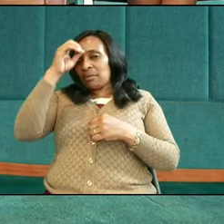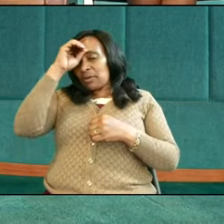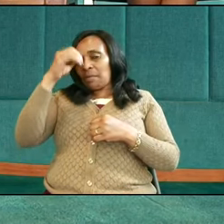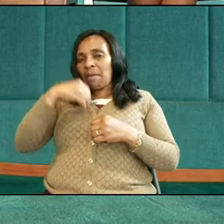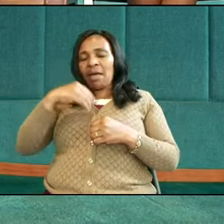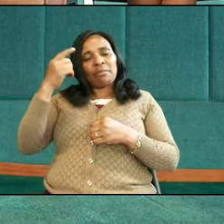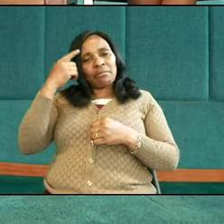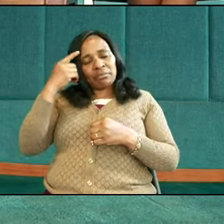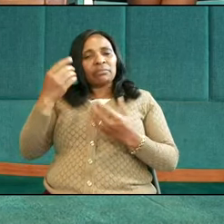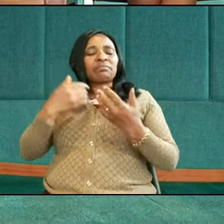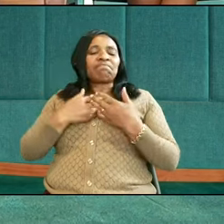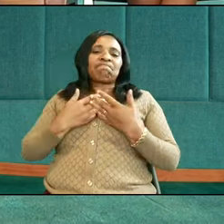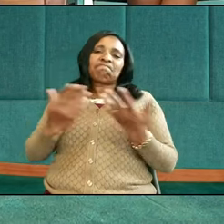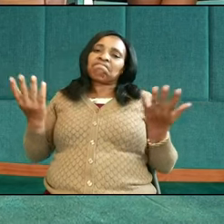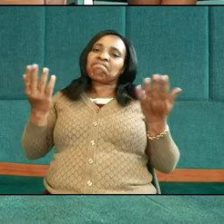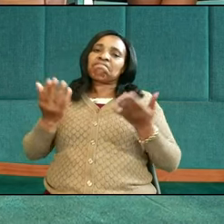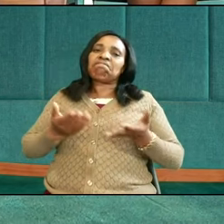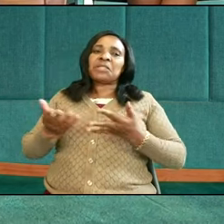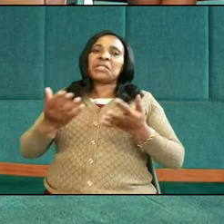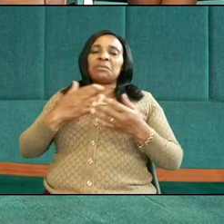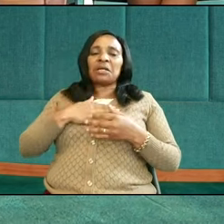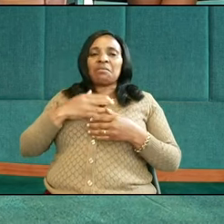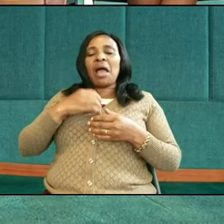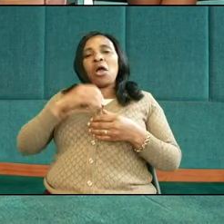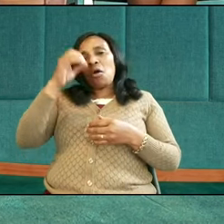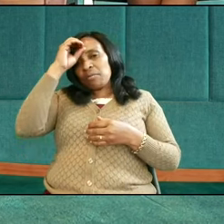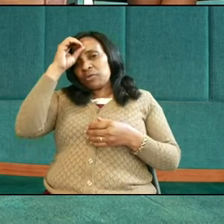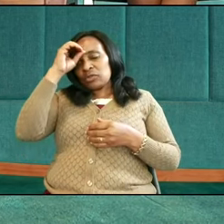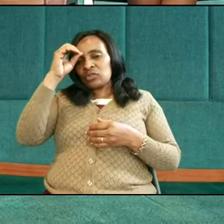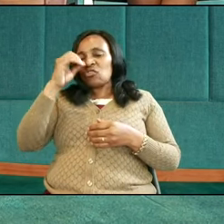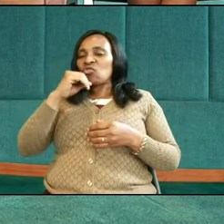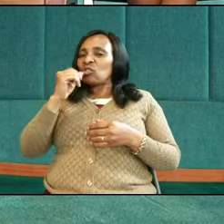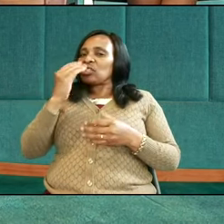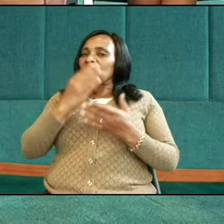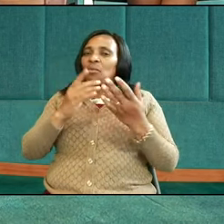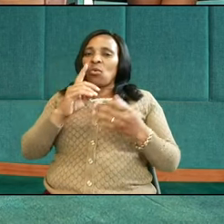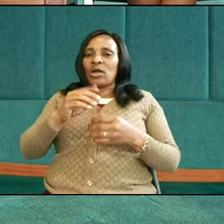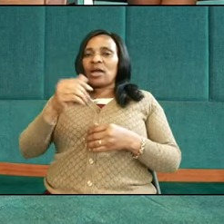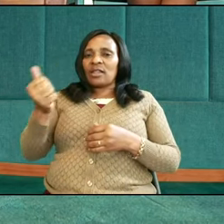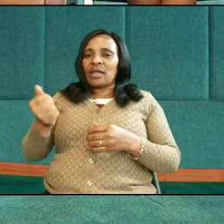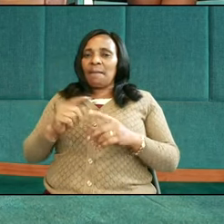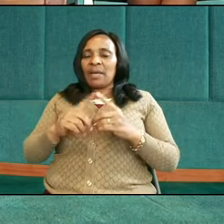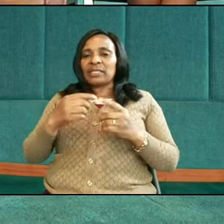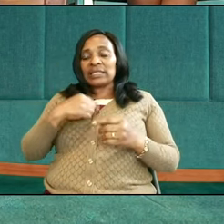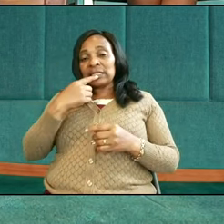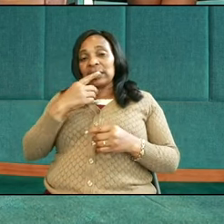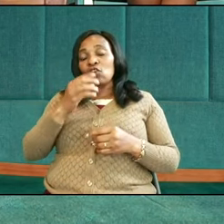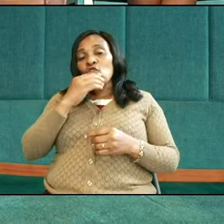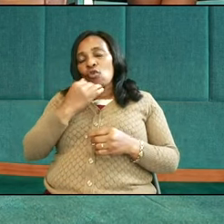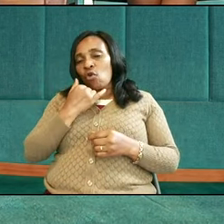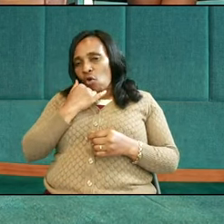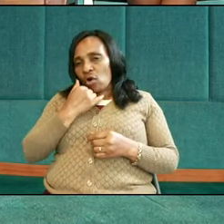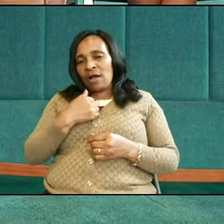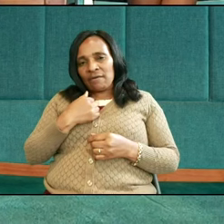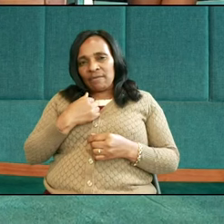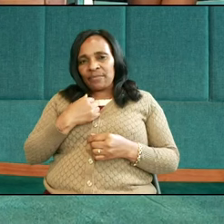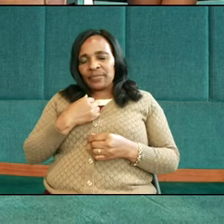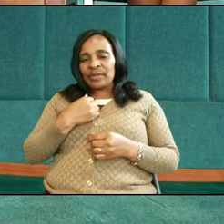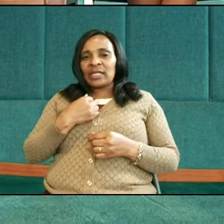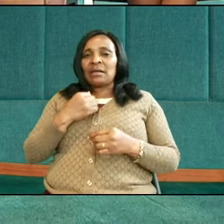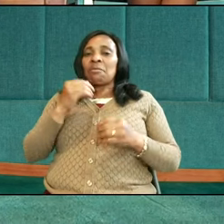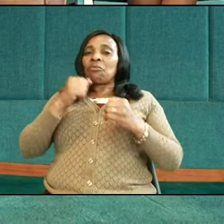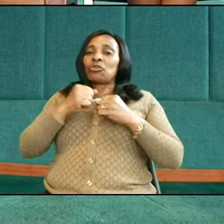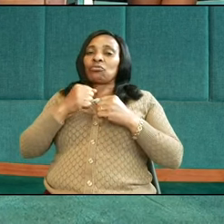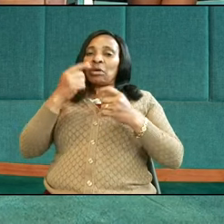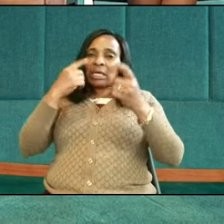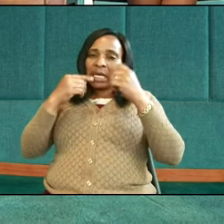because my opinion is my opinion of someone else. But otherwise, I'd tell them it's wrong. I wouldn't say I'd point them to